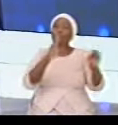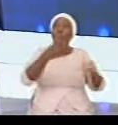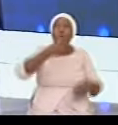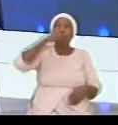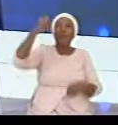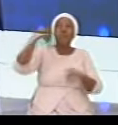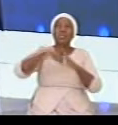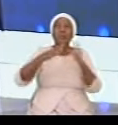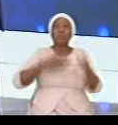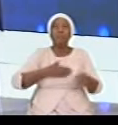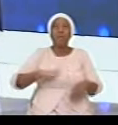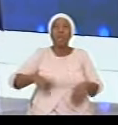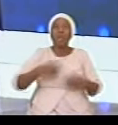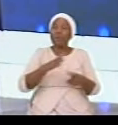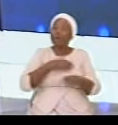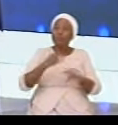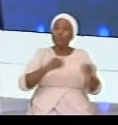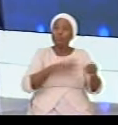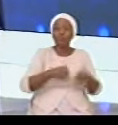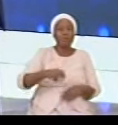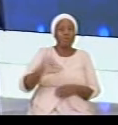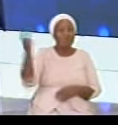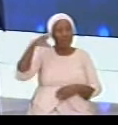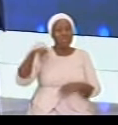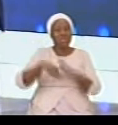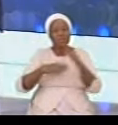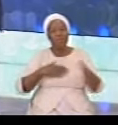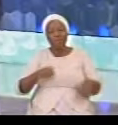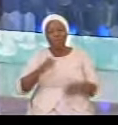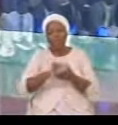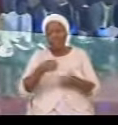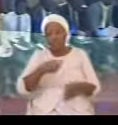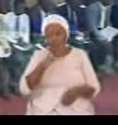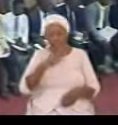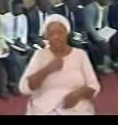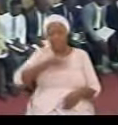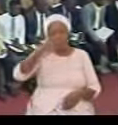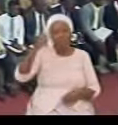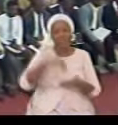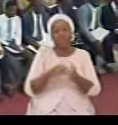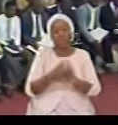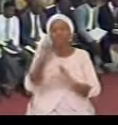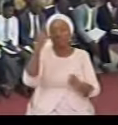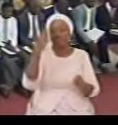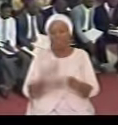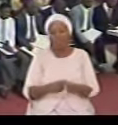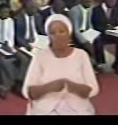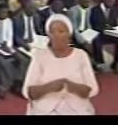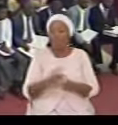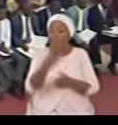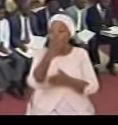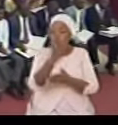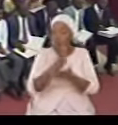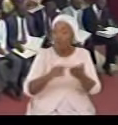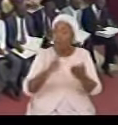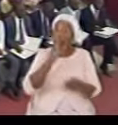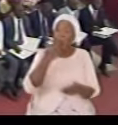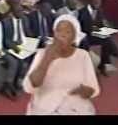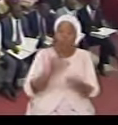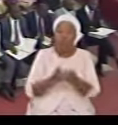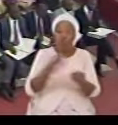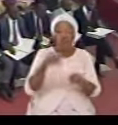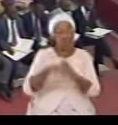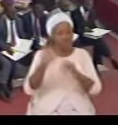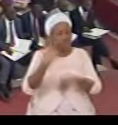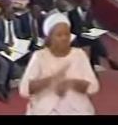in every area in Jesus' name. Some are good in church, but they're